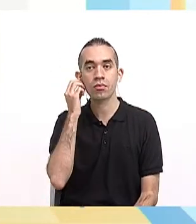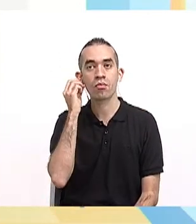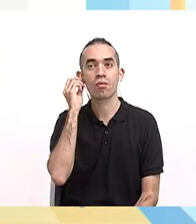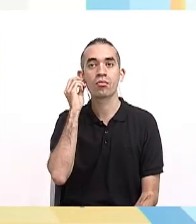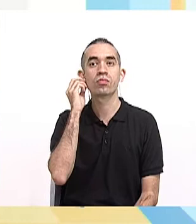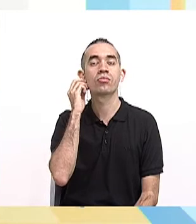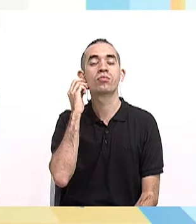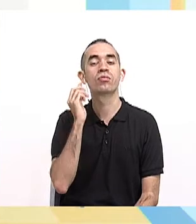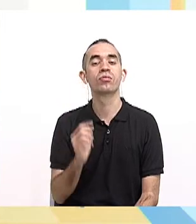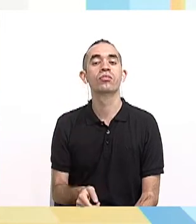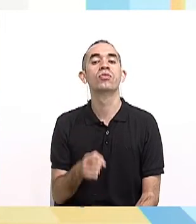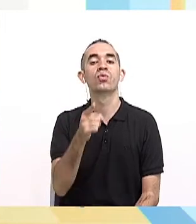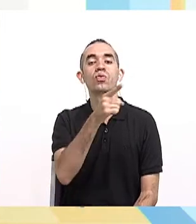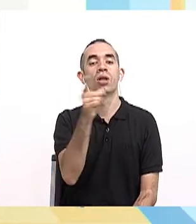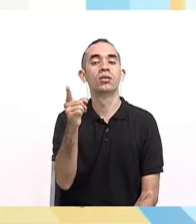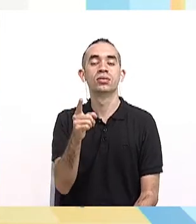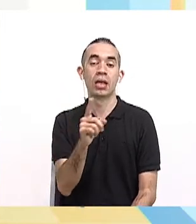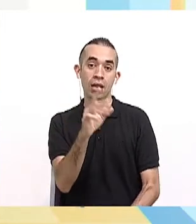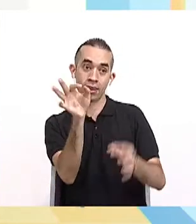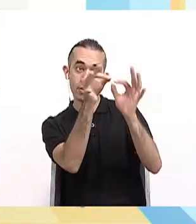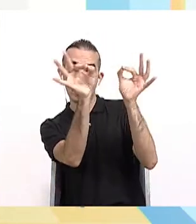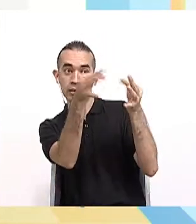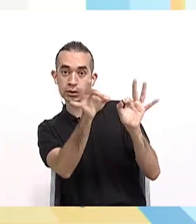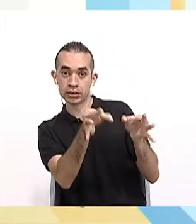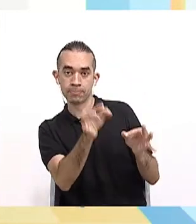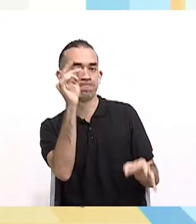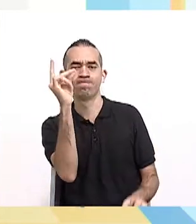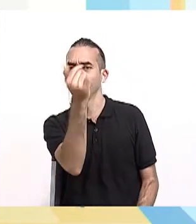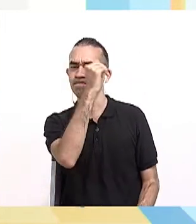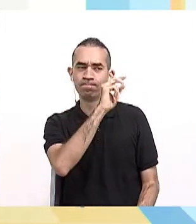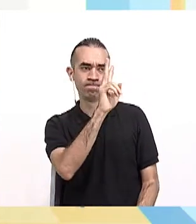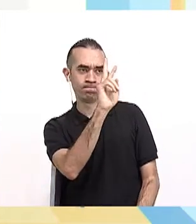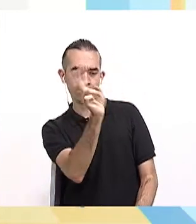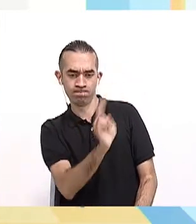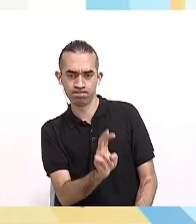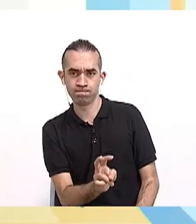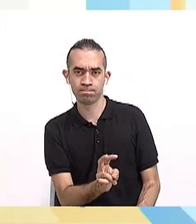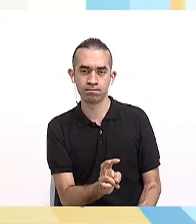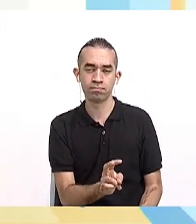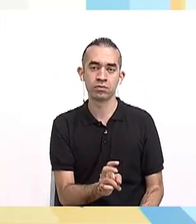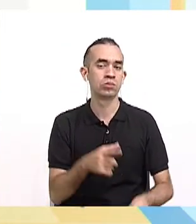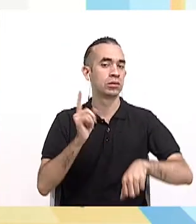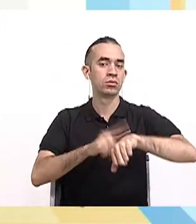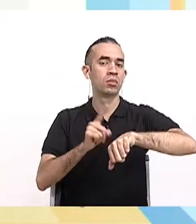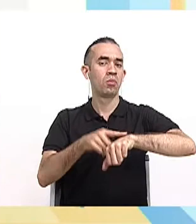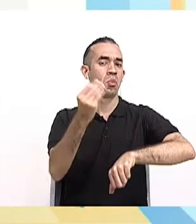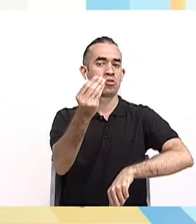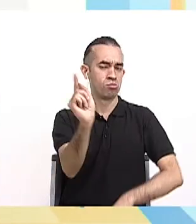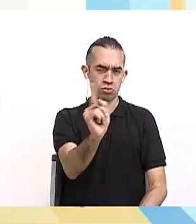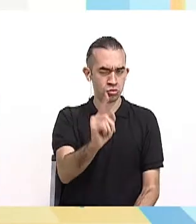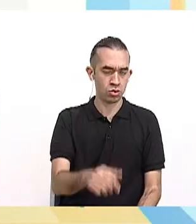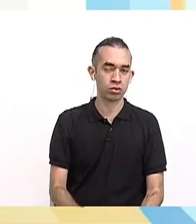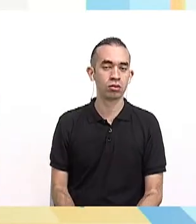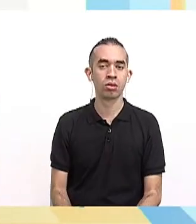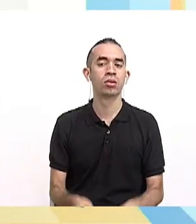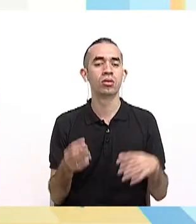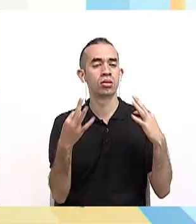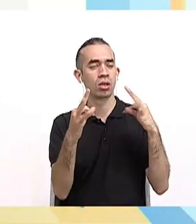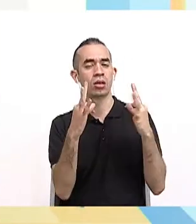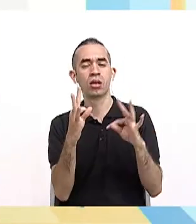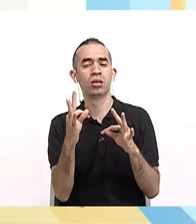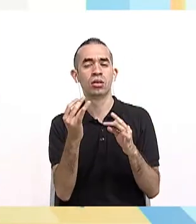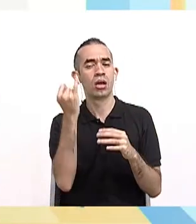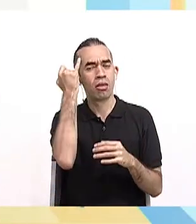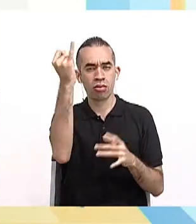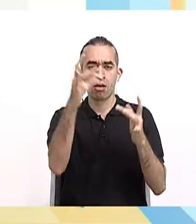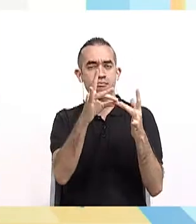to be looking at the text very quickly. You don't have a lot of time, and you're going to try to get the